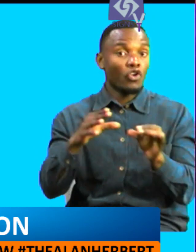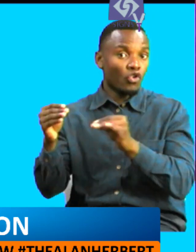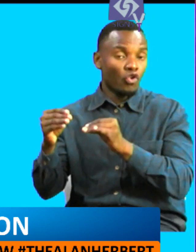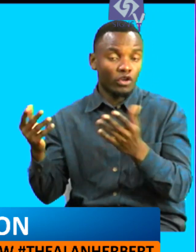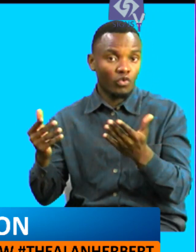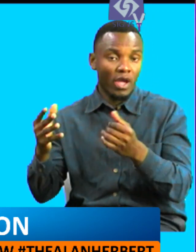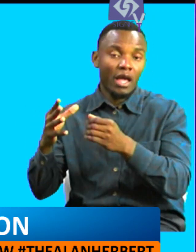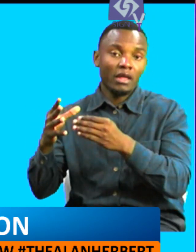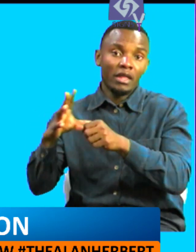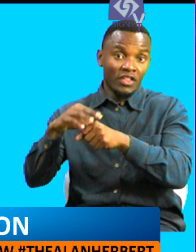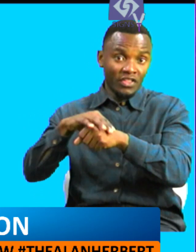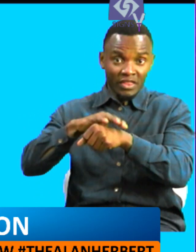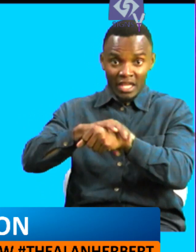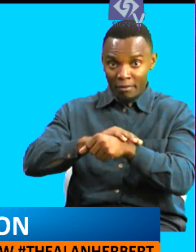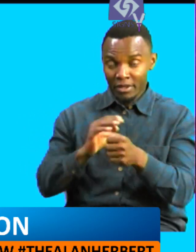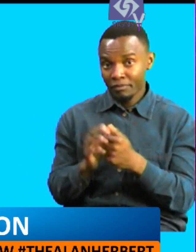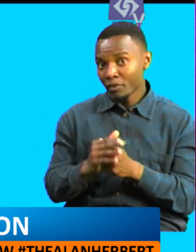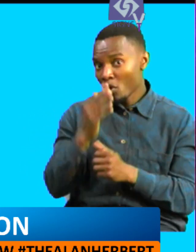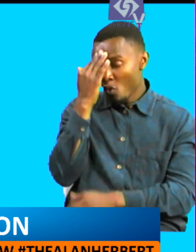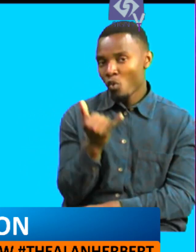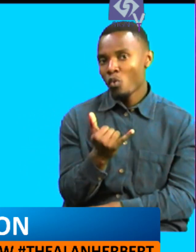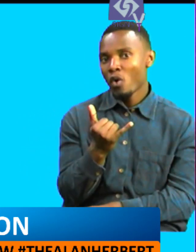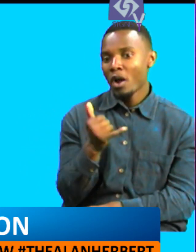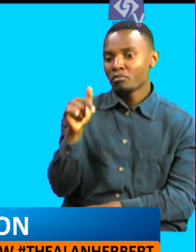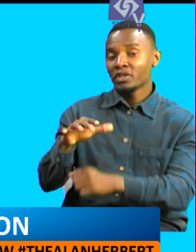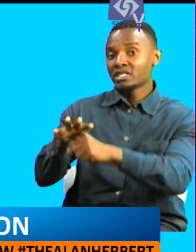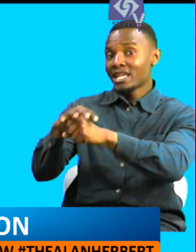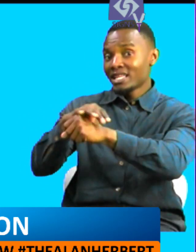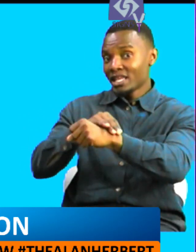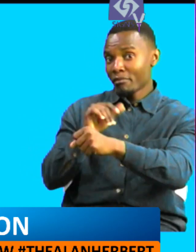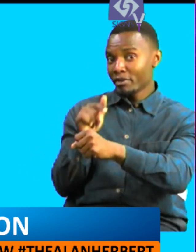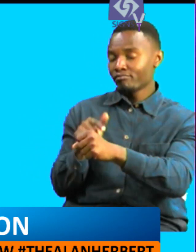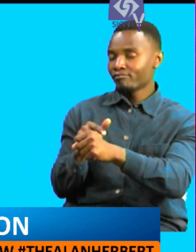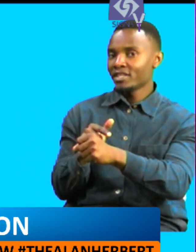those therapy sessions. Yeah. Because now they